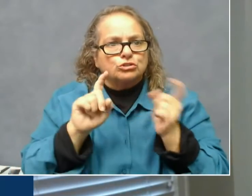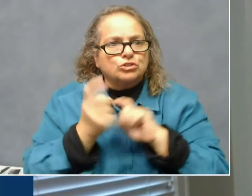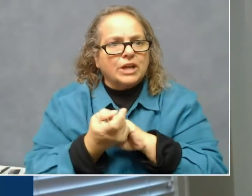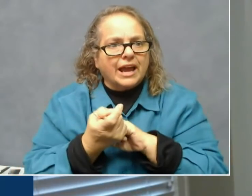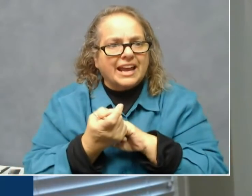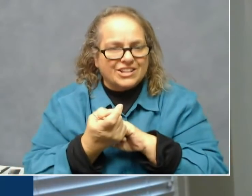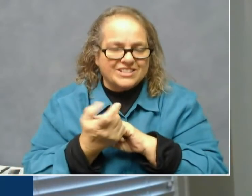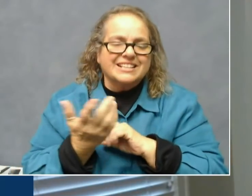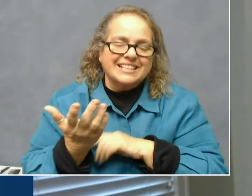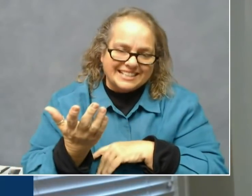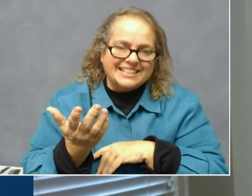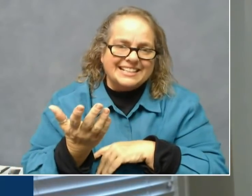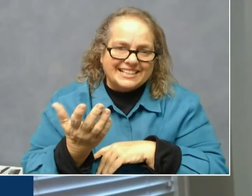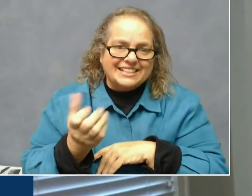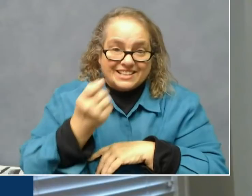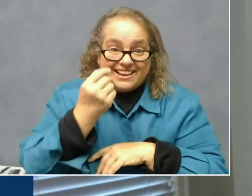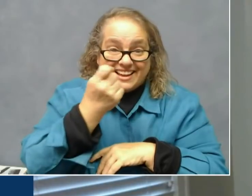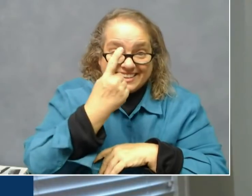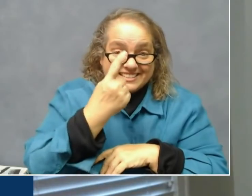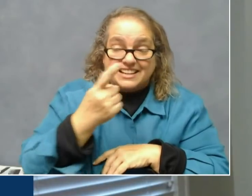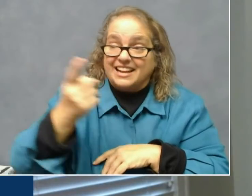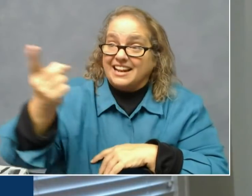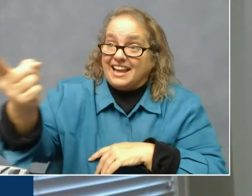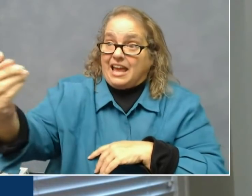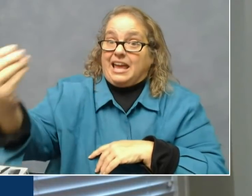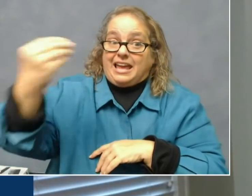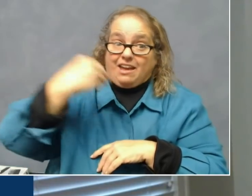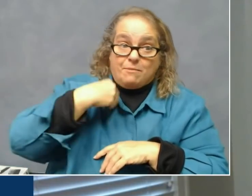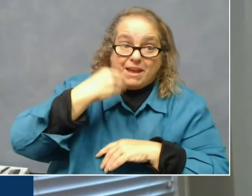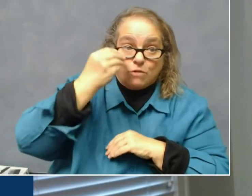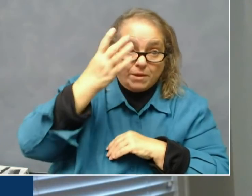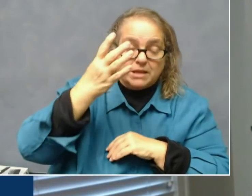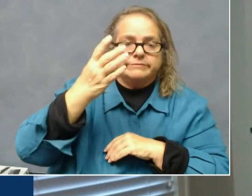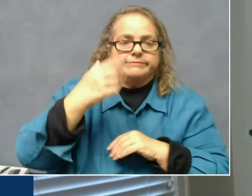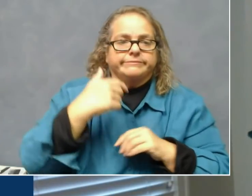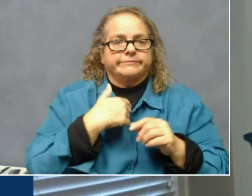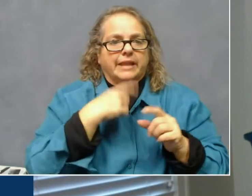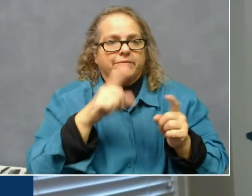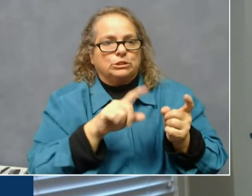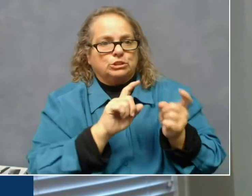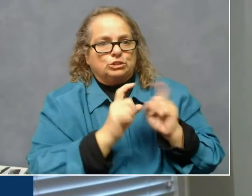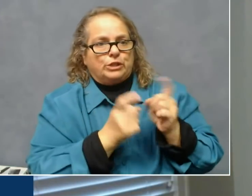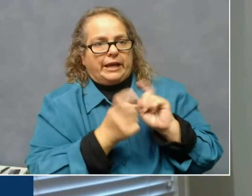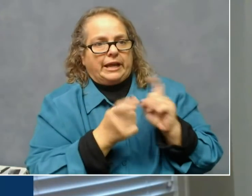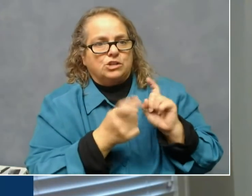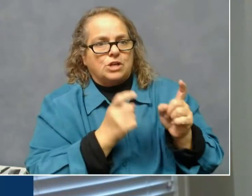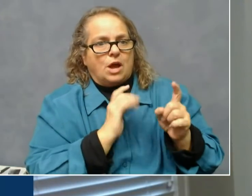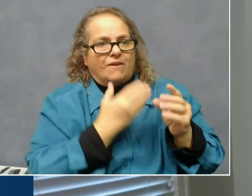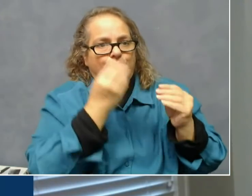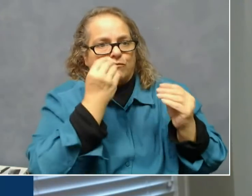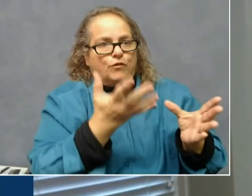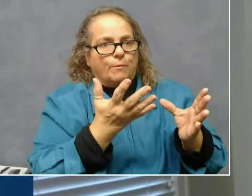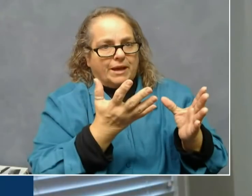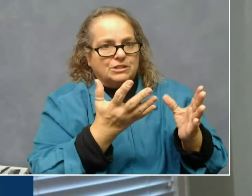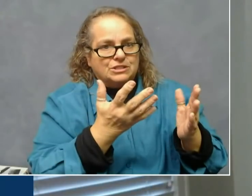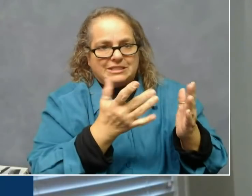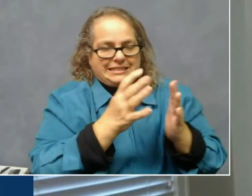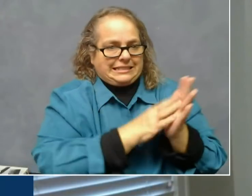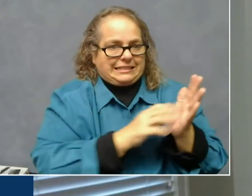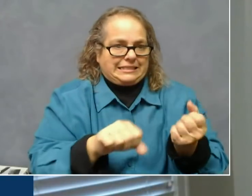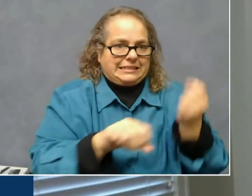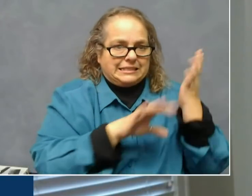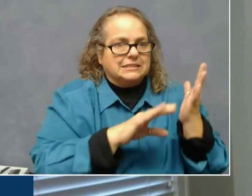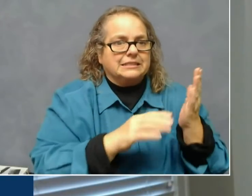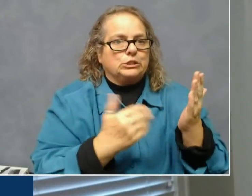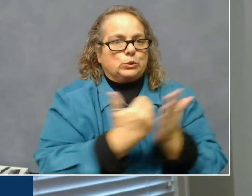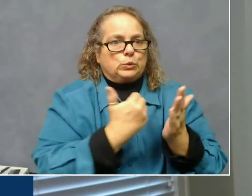government learns more information, or we learn more information, and it requires adjustment. I think anyone who has served in the military